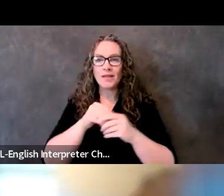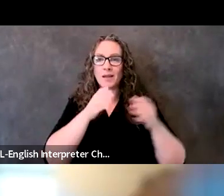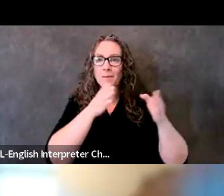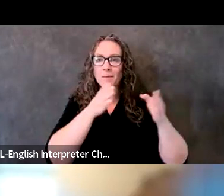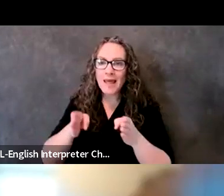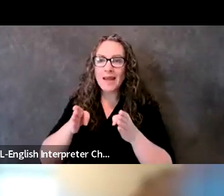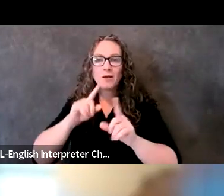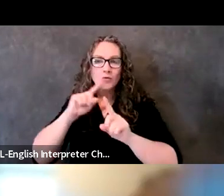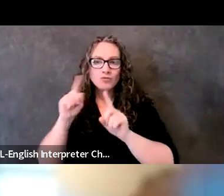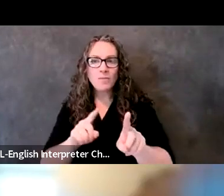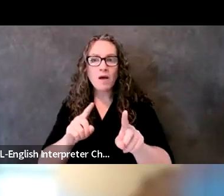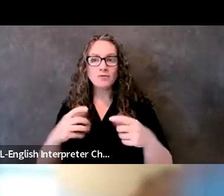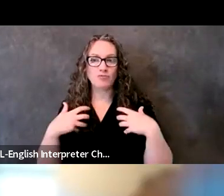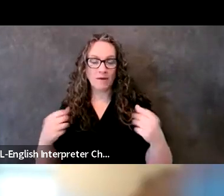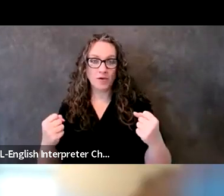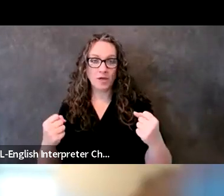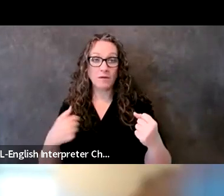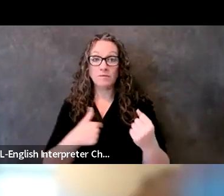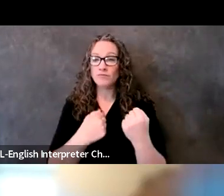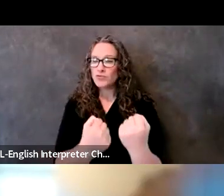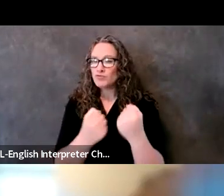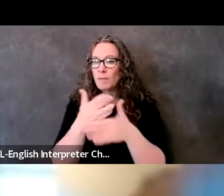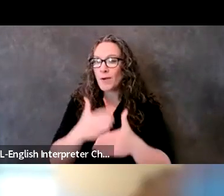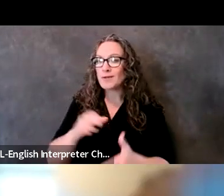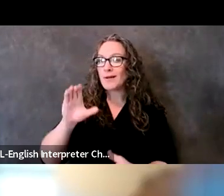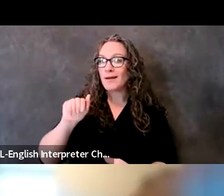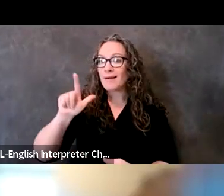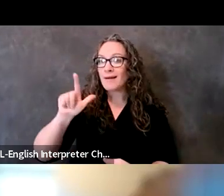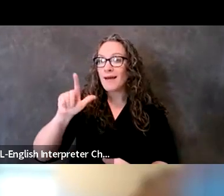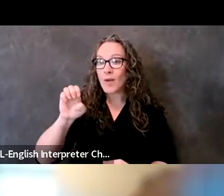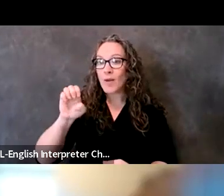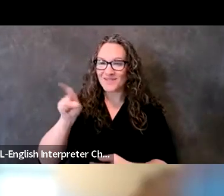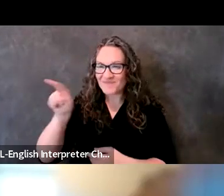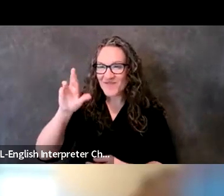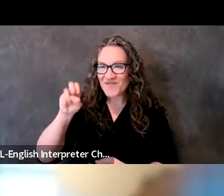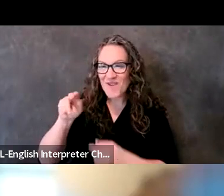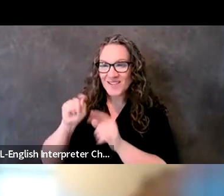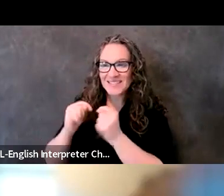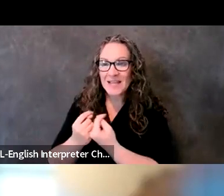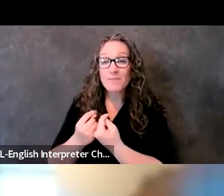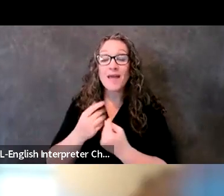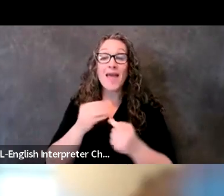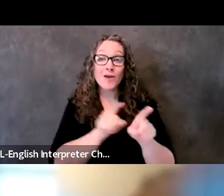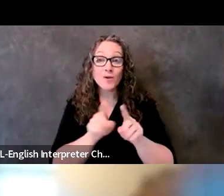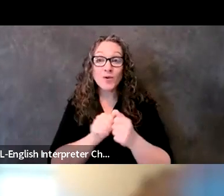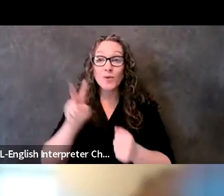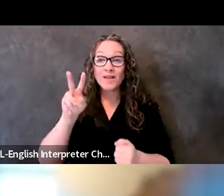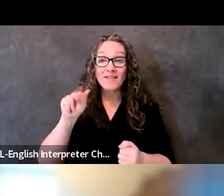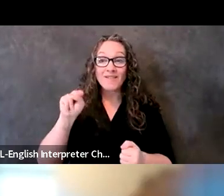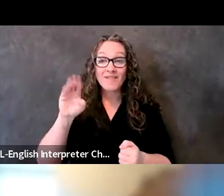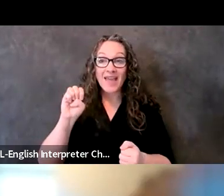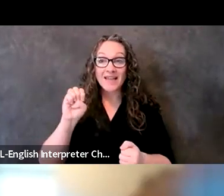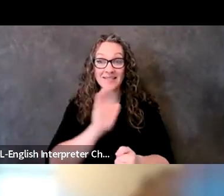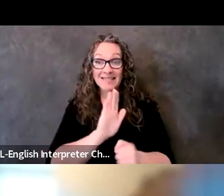strong partnerships with the Red Cross, with Cal OES, with Ron's team, and also with OAFN and Vance's team. So I think